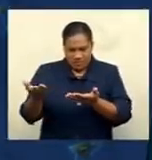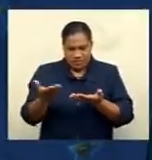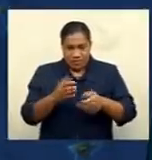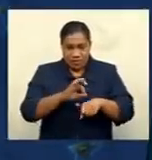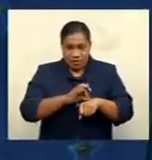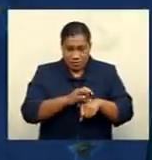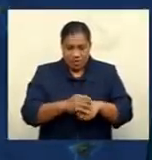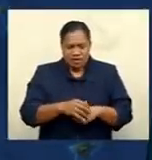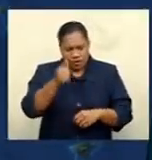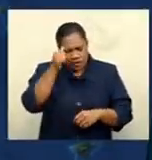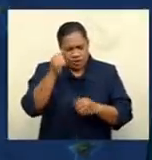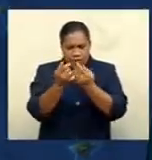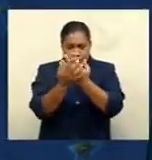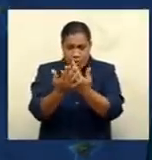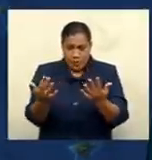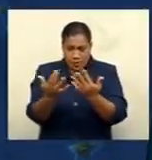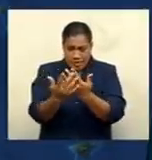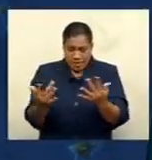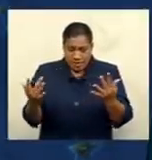also those with